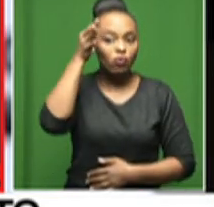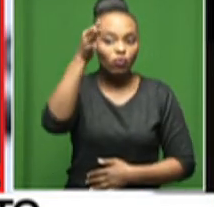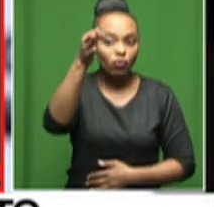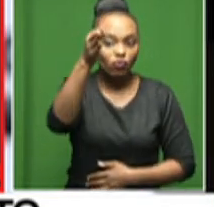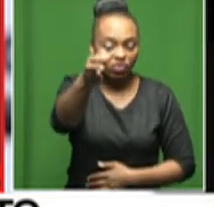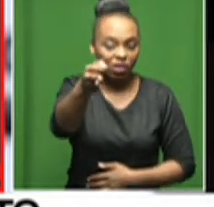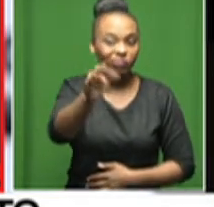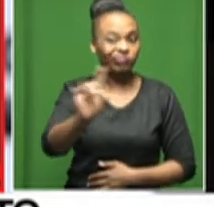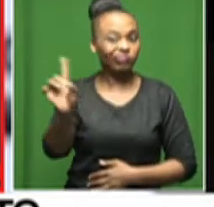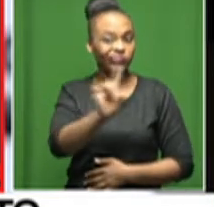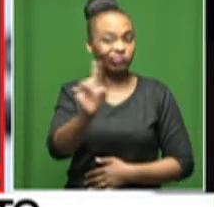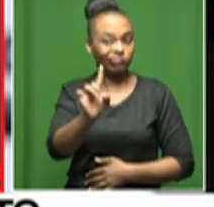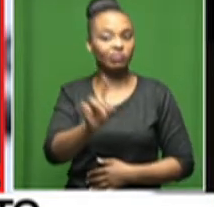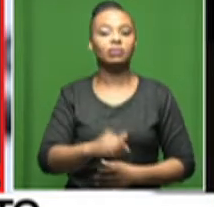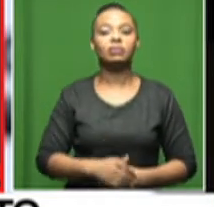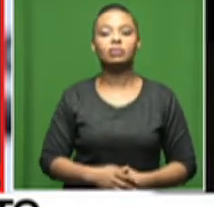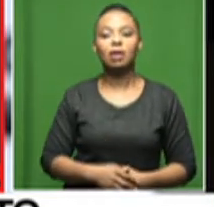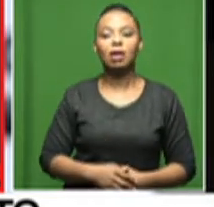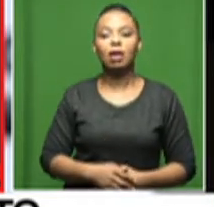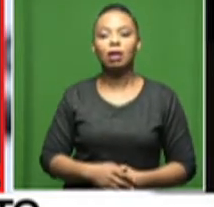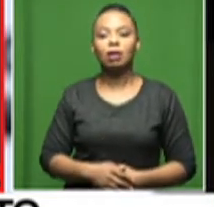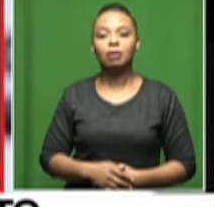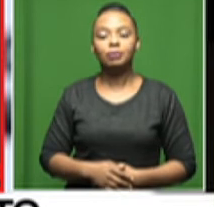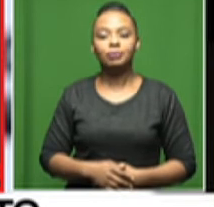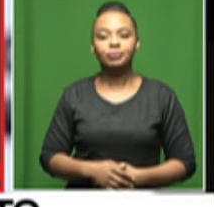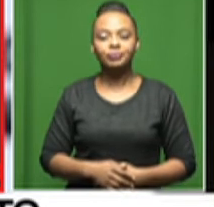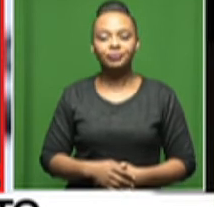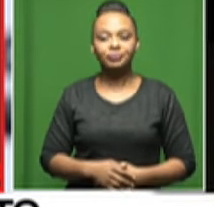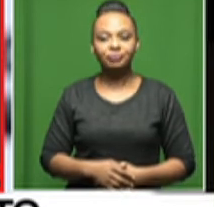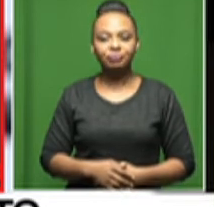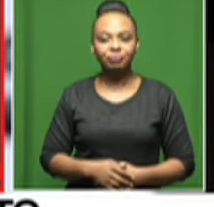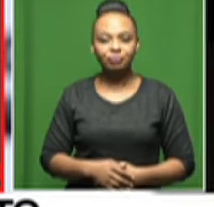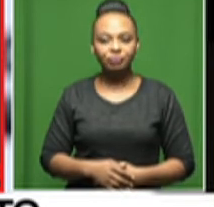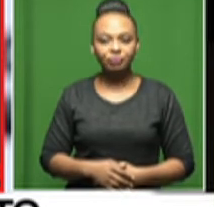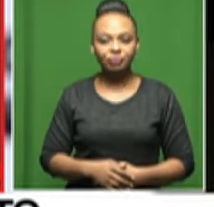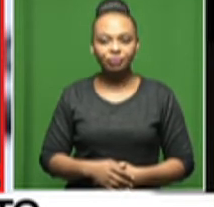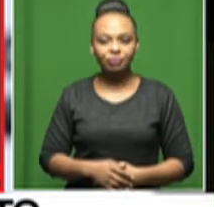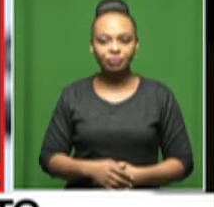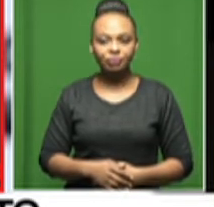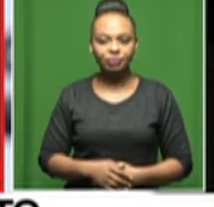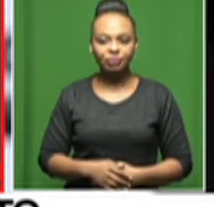the future, we will